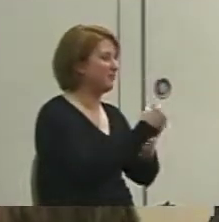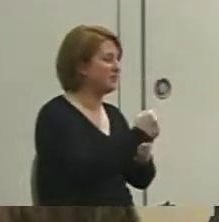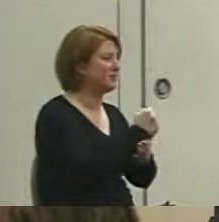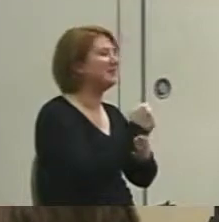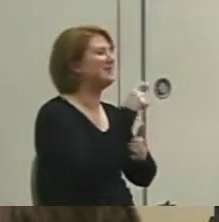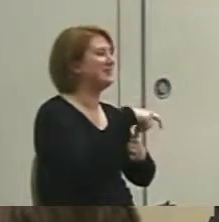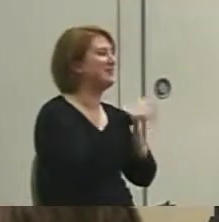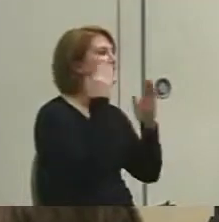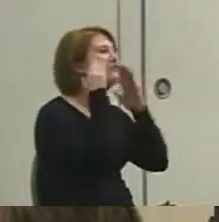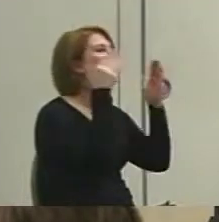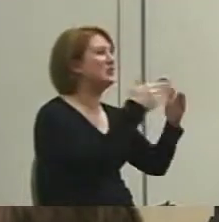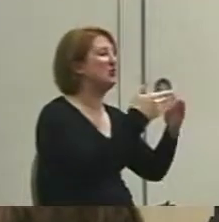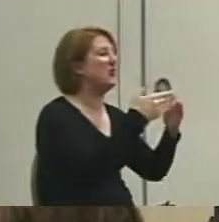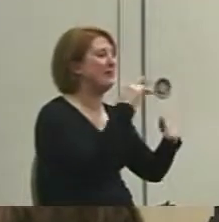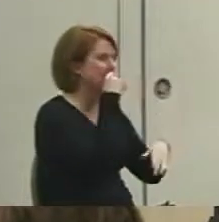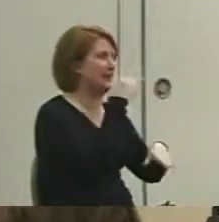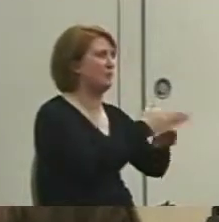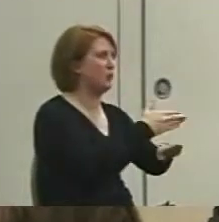making the kid get better?